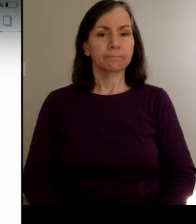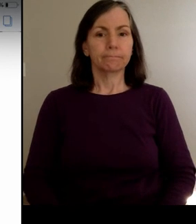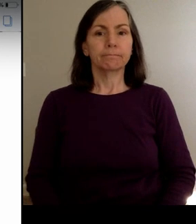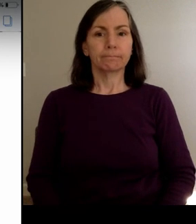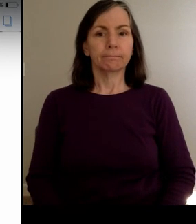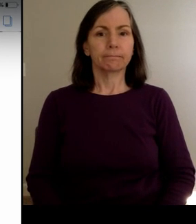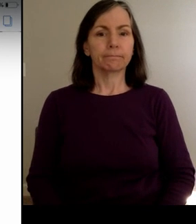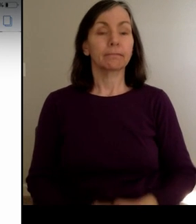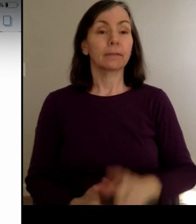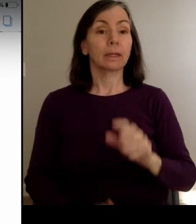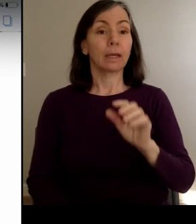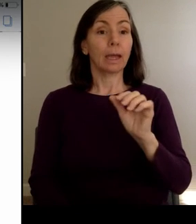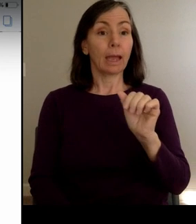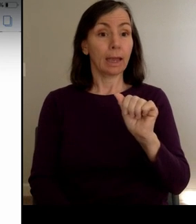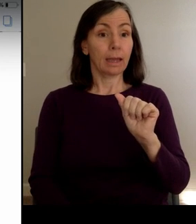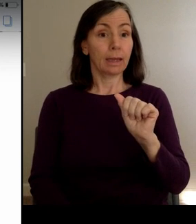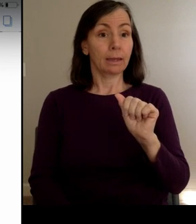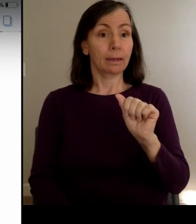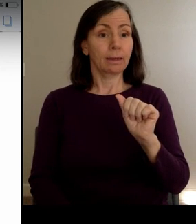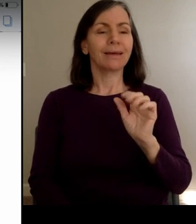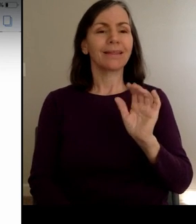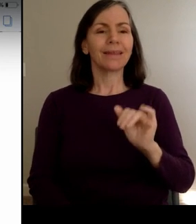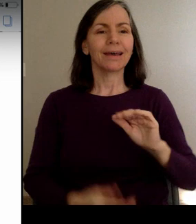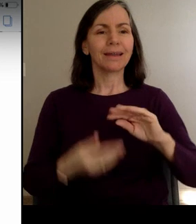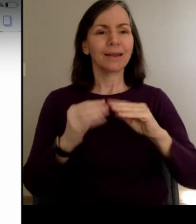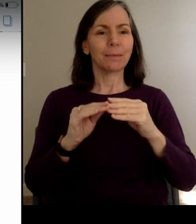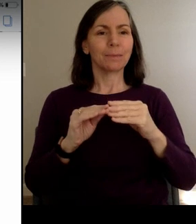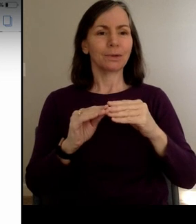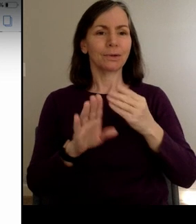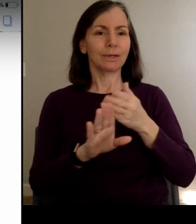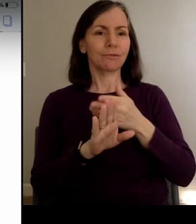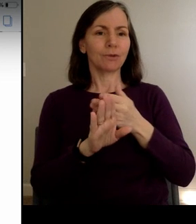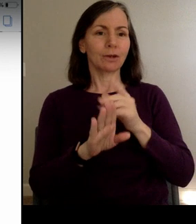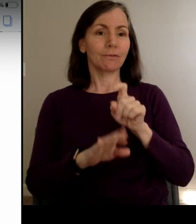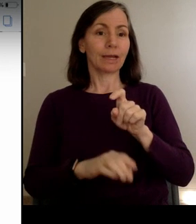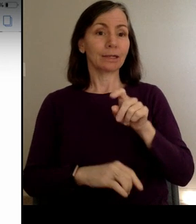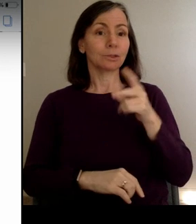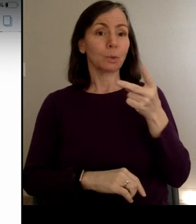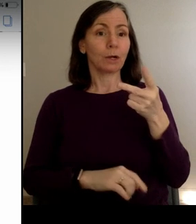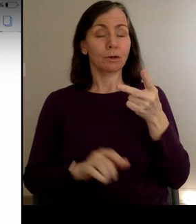Our A is the number that's in front of our x squared.